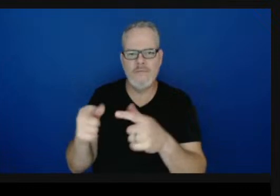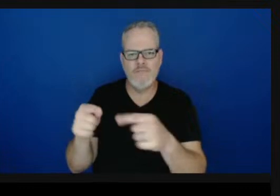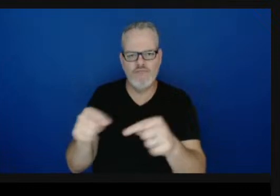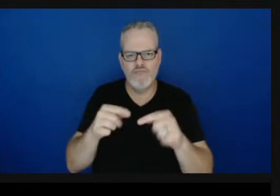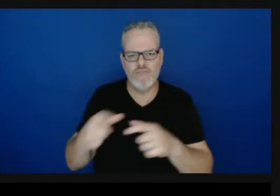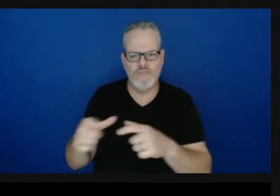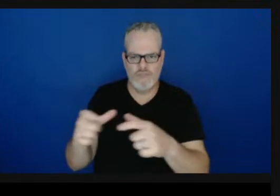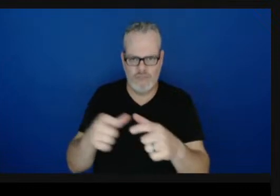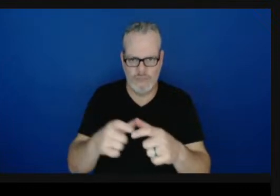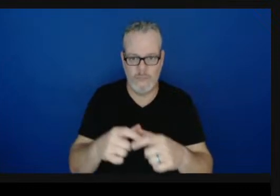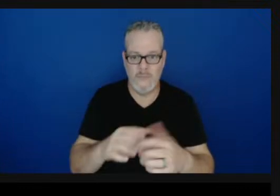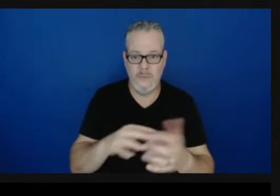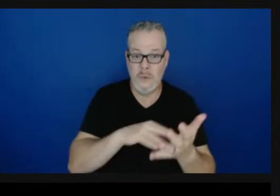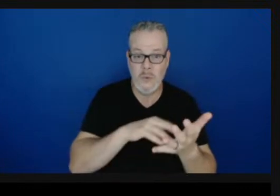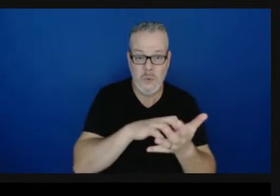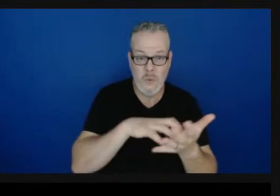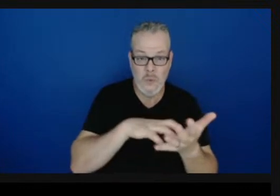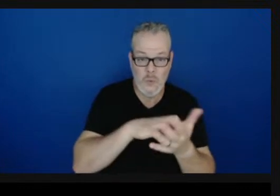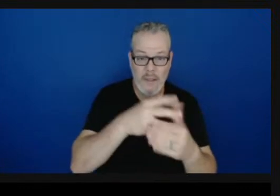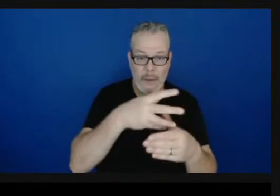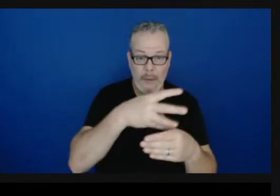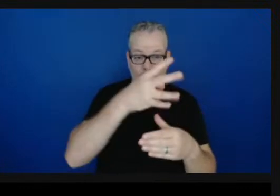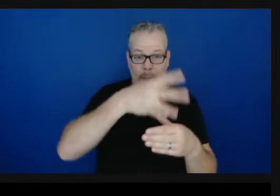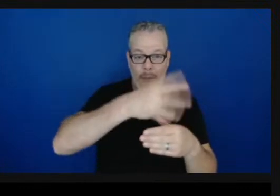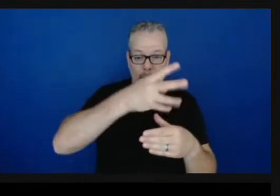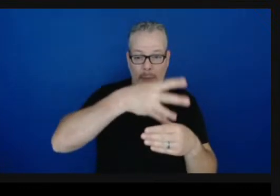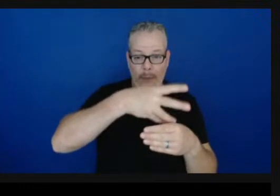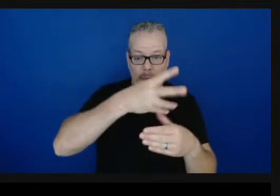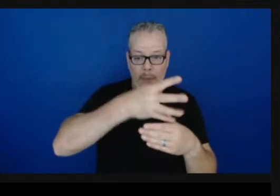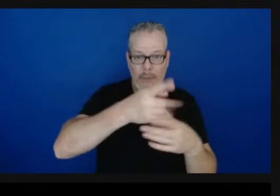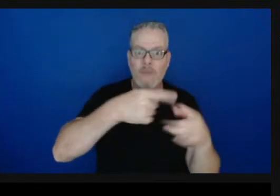Weak steaming at the vents continues.